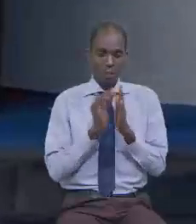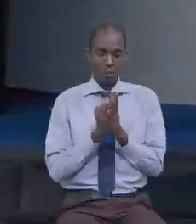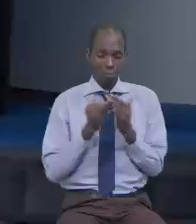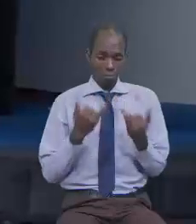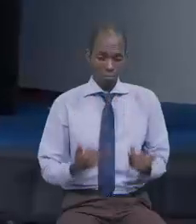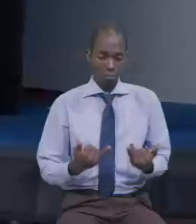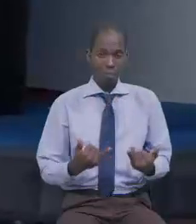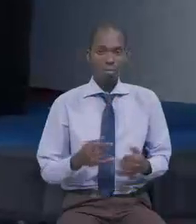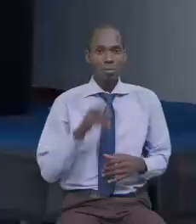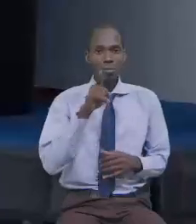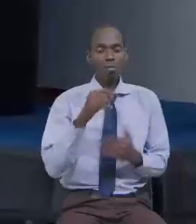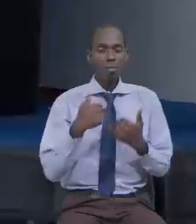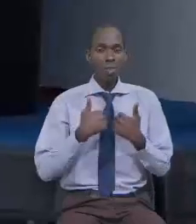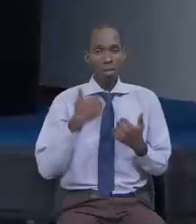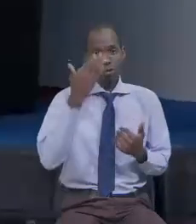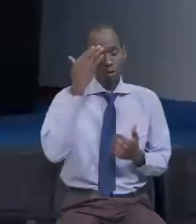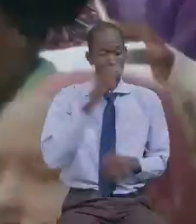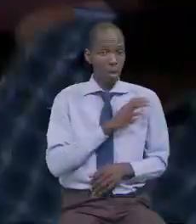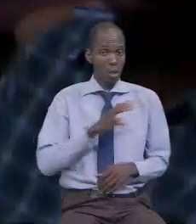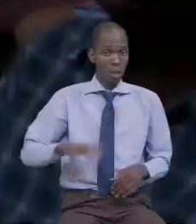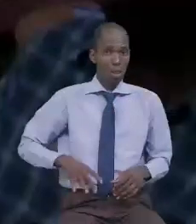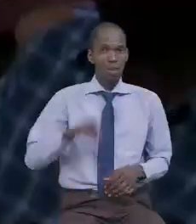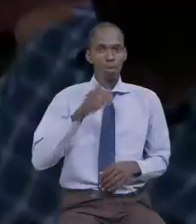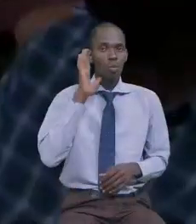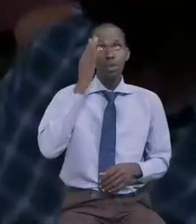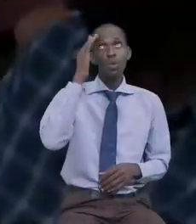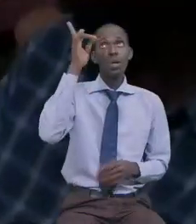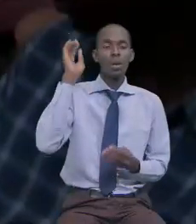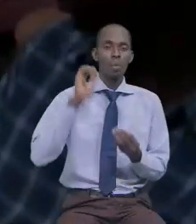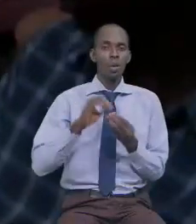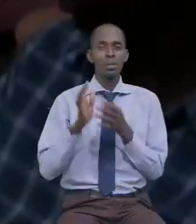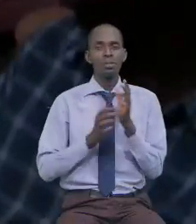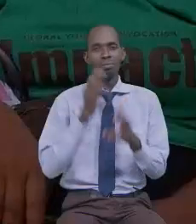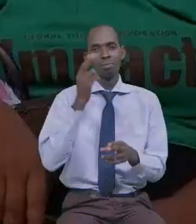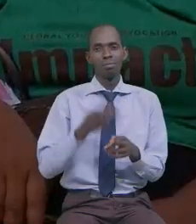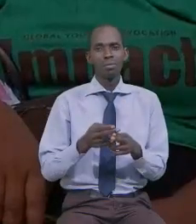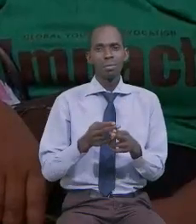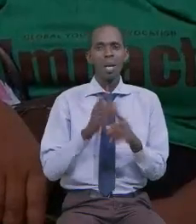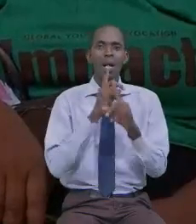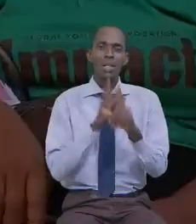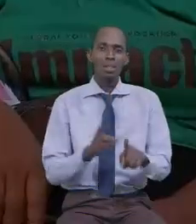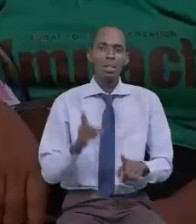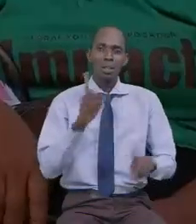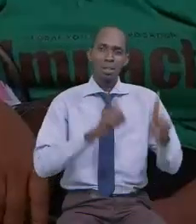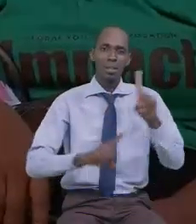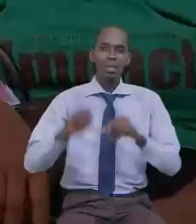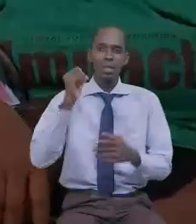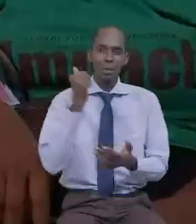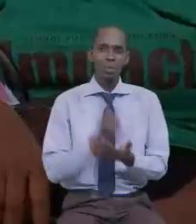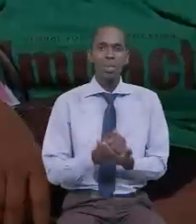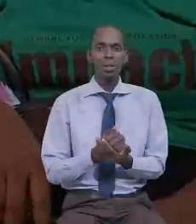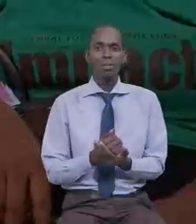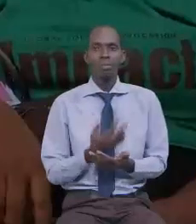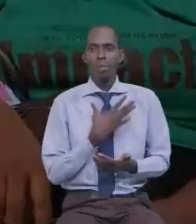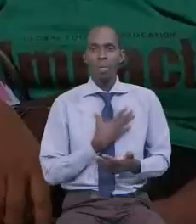known Christ, you will know him more. Amen. Amen. And as you experience